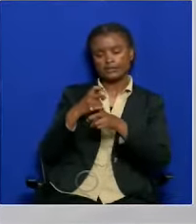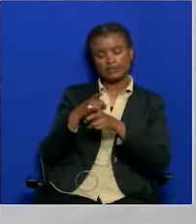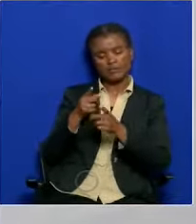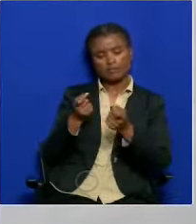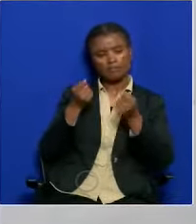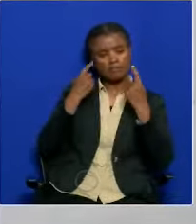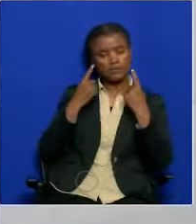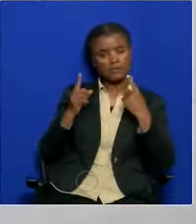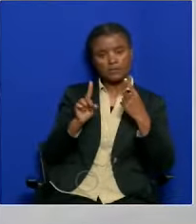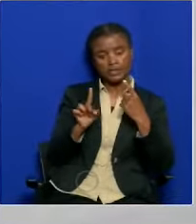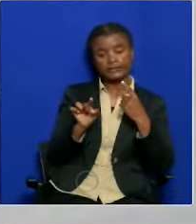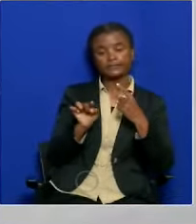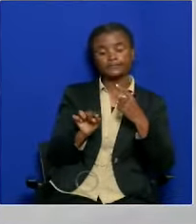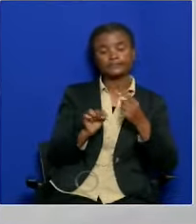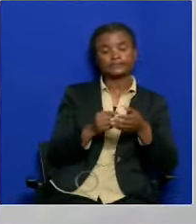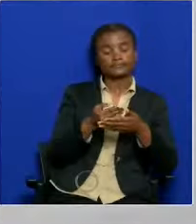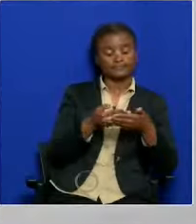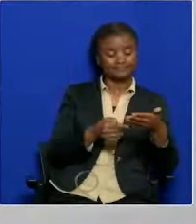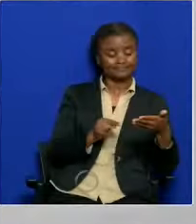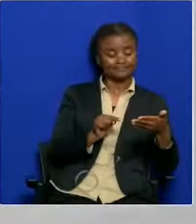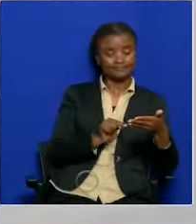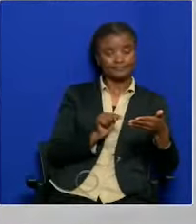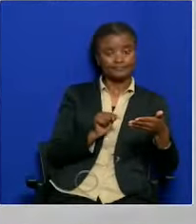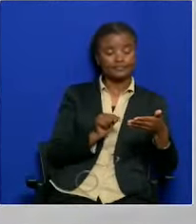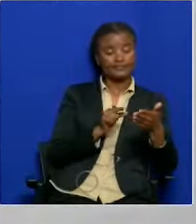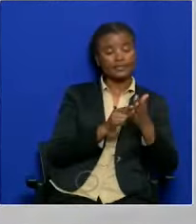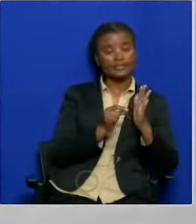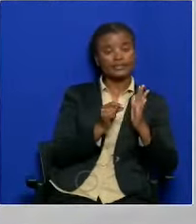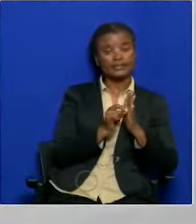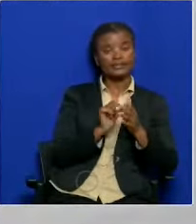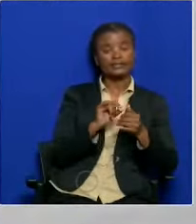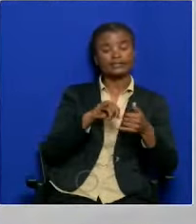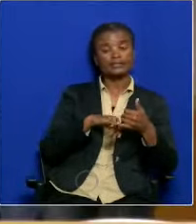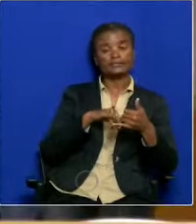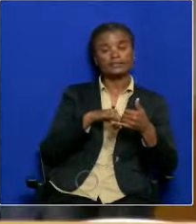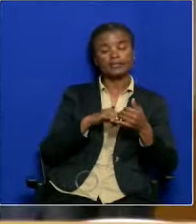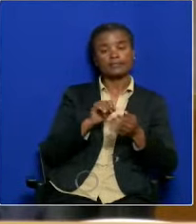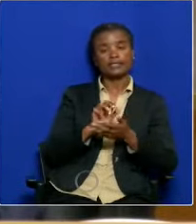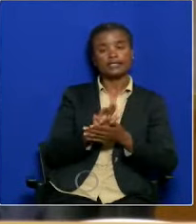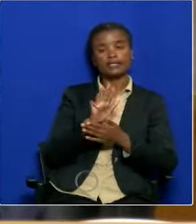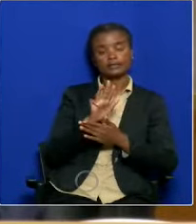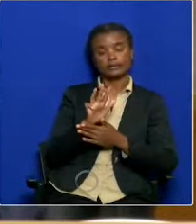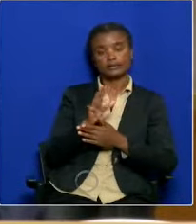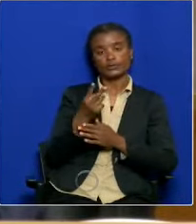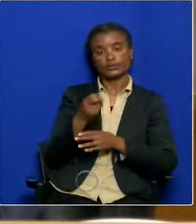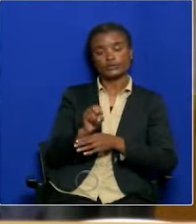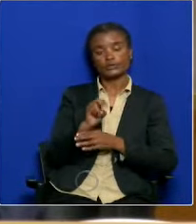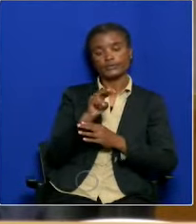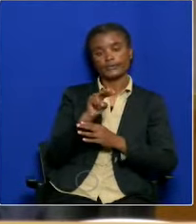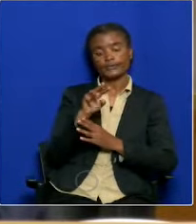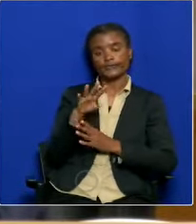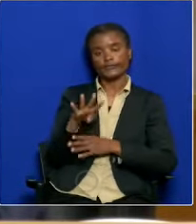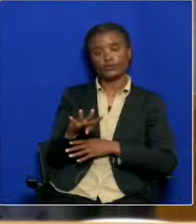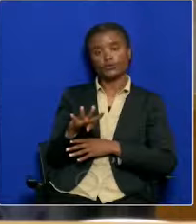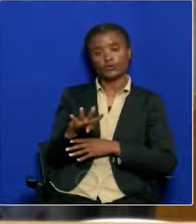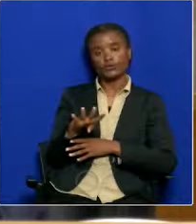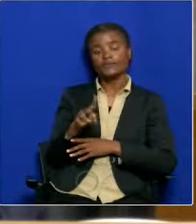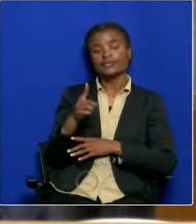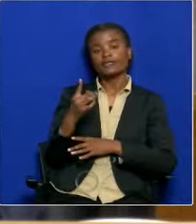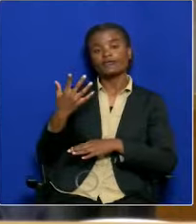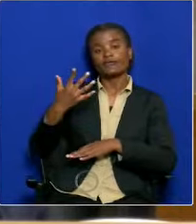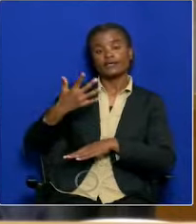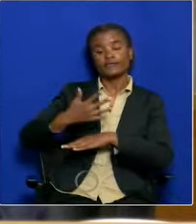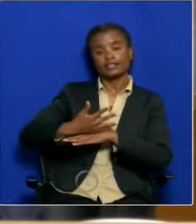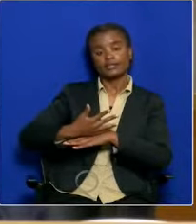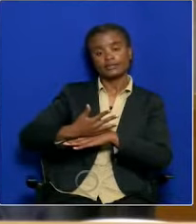As I say, that quote is dated 19 September 2024, which is 5 days after the day you asked for